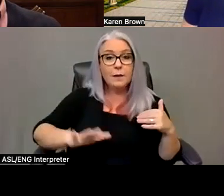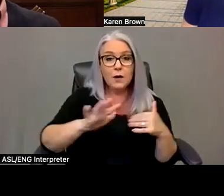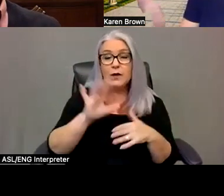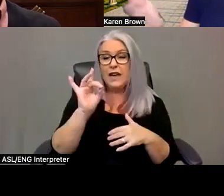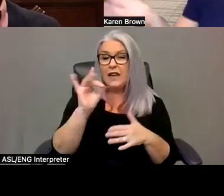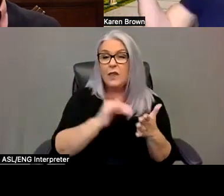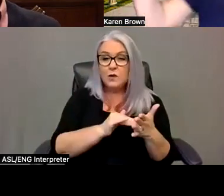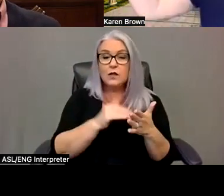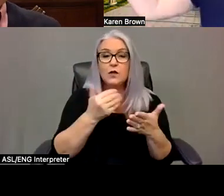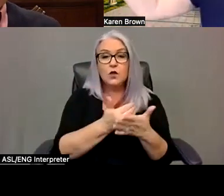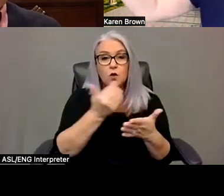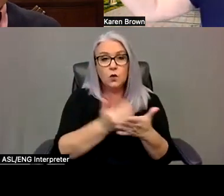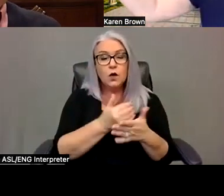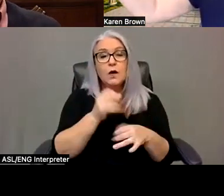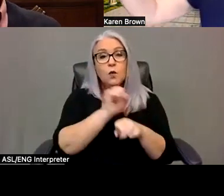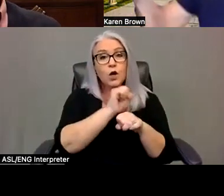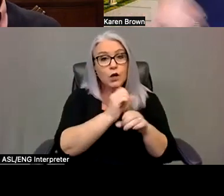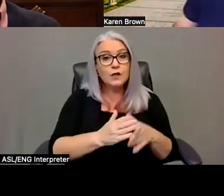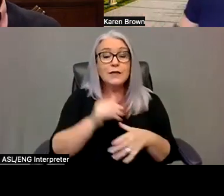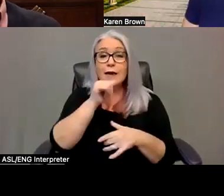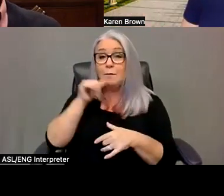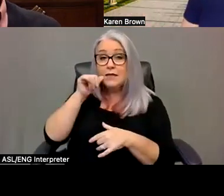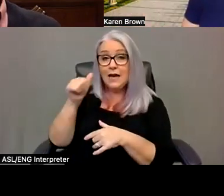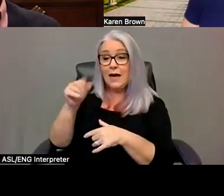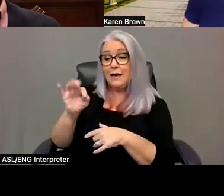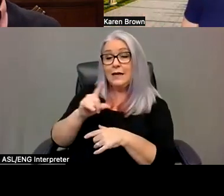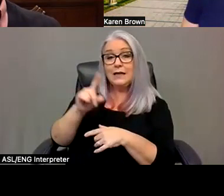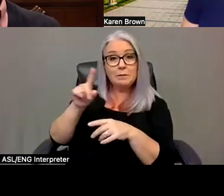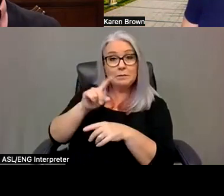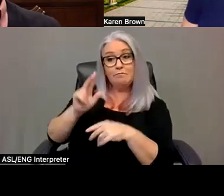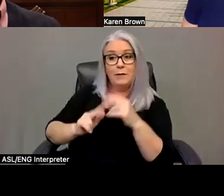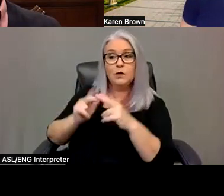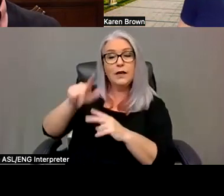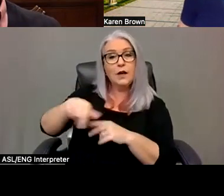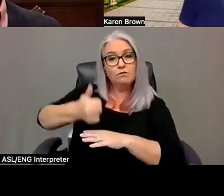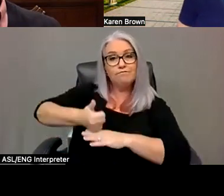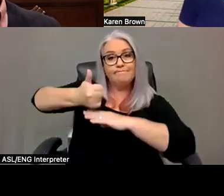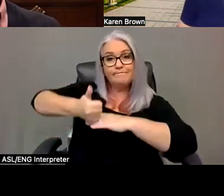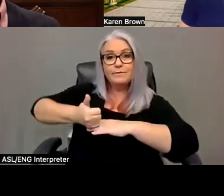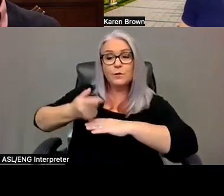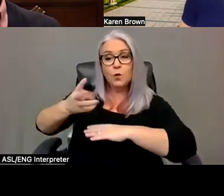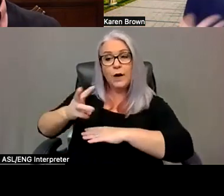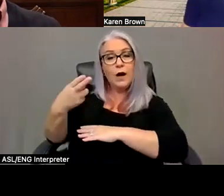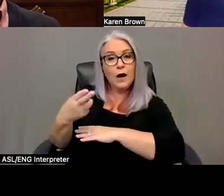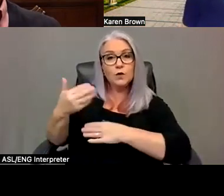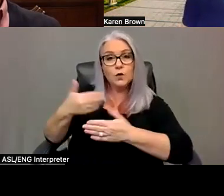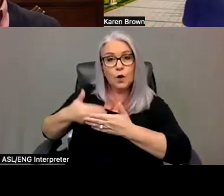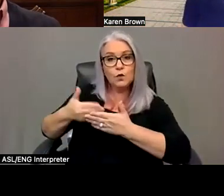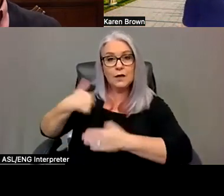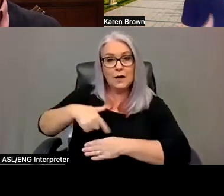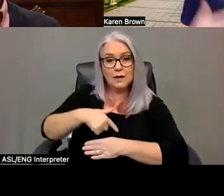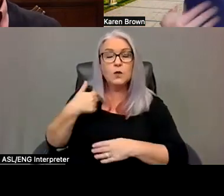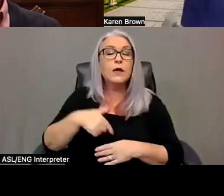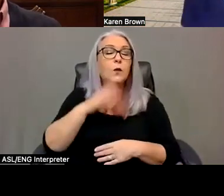workers. Amazon is building a warehouse not far from us. So in the coming years, we're going to have to increase